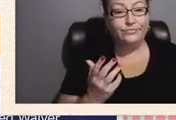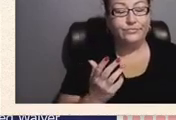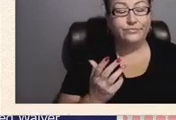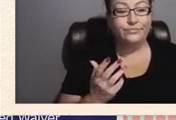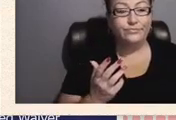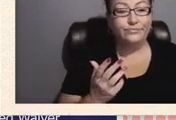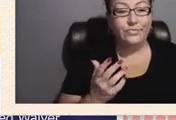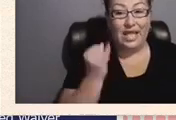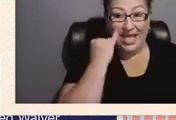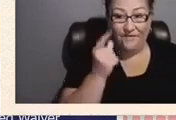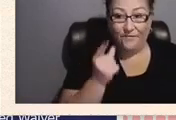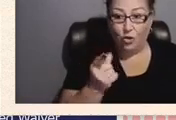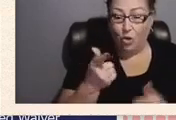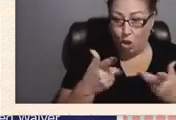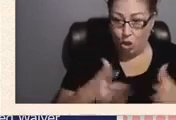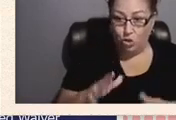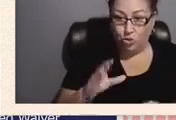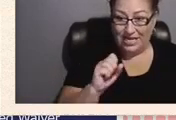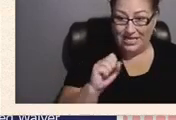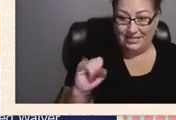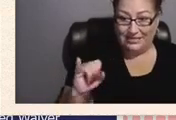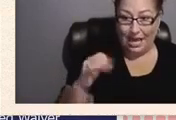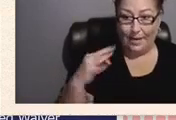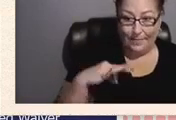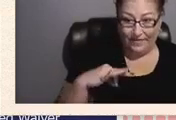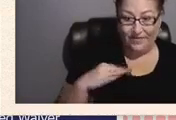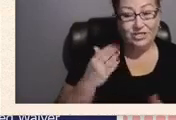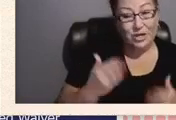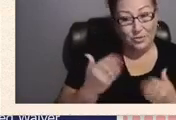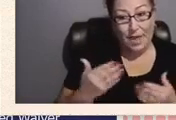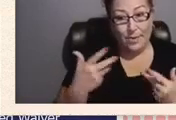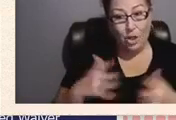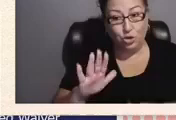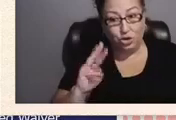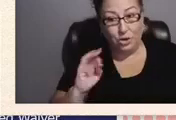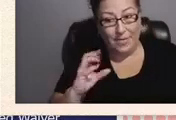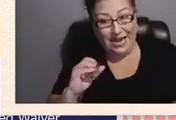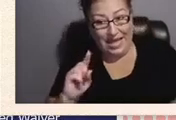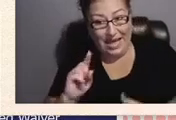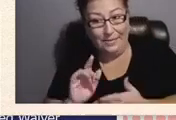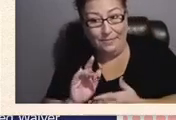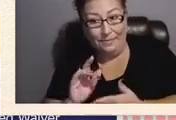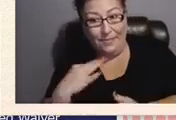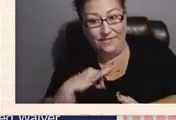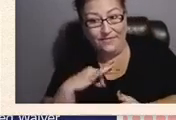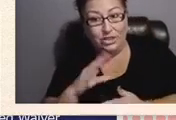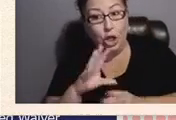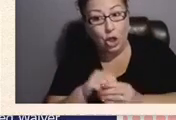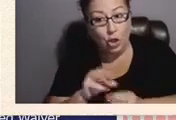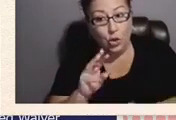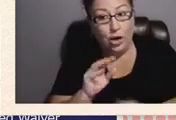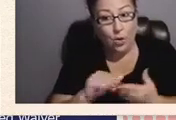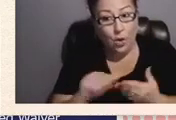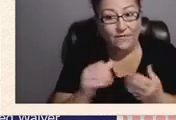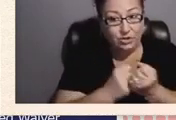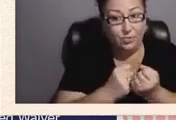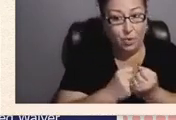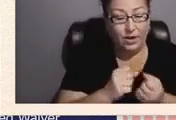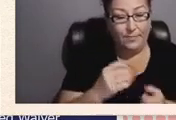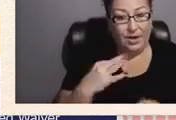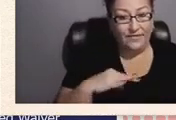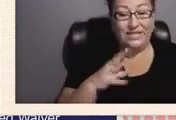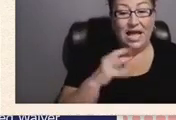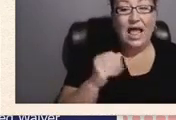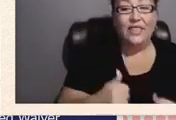if you lose SSI benefits, you may lose your Medicaid benefits, including waiver support benefits. And the living arrangements,